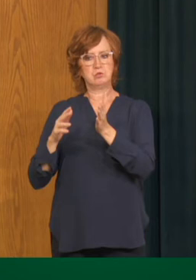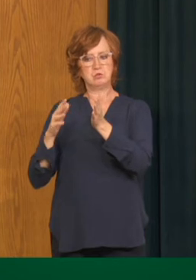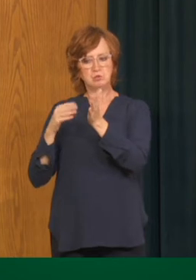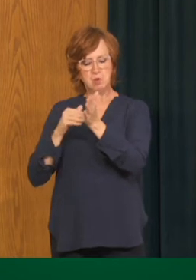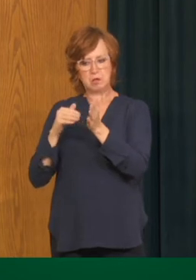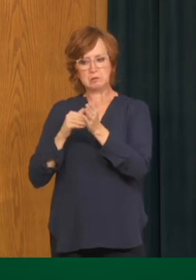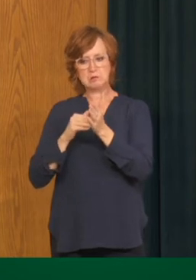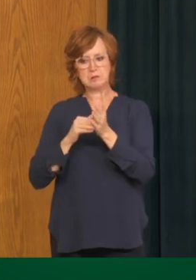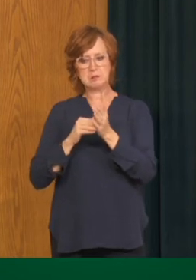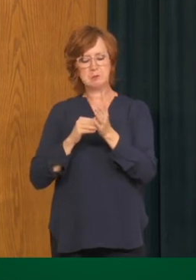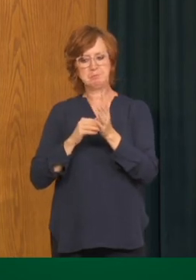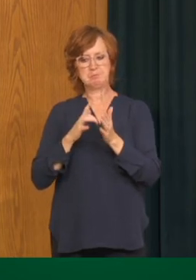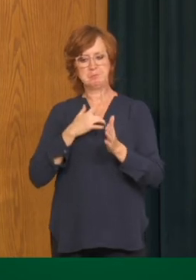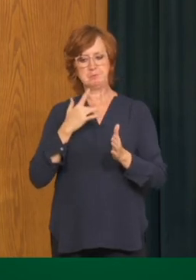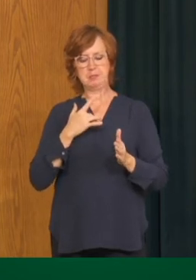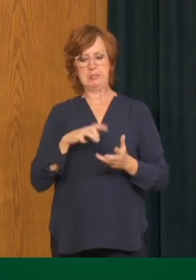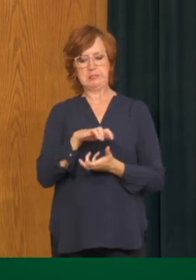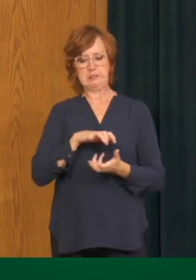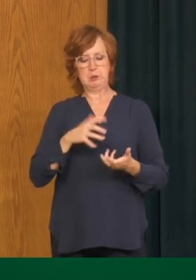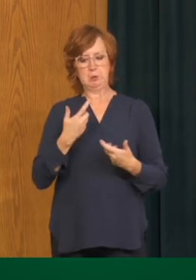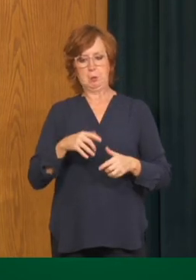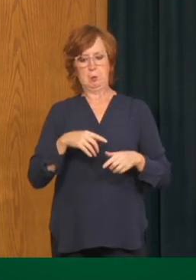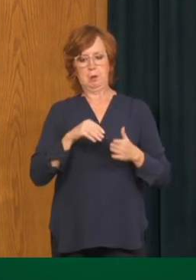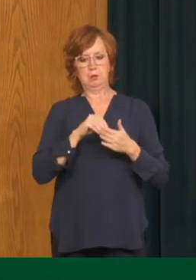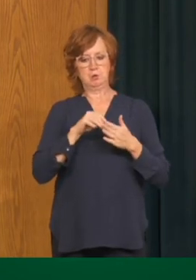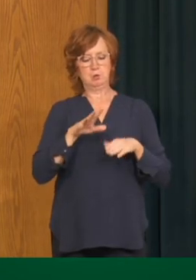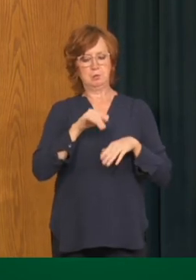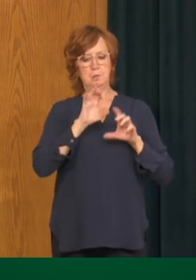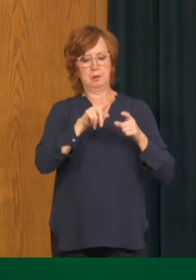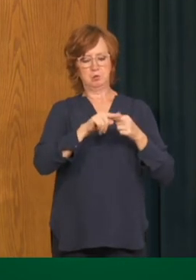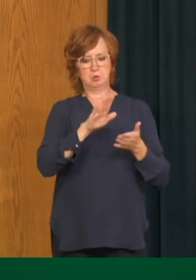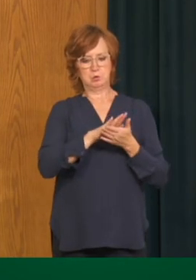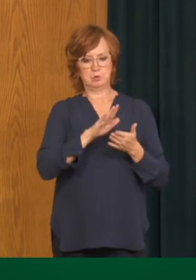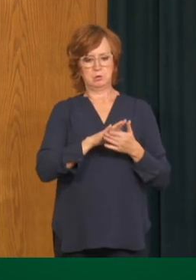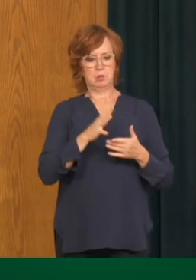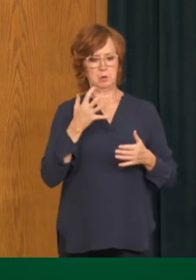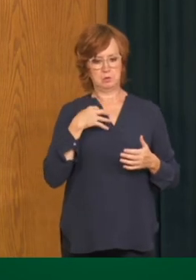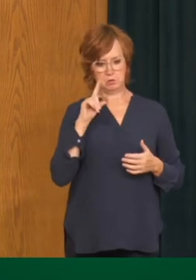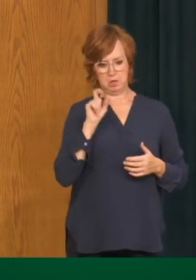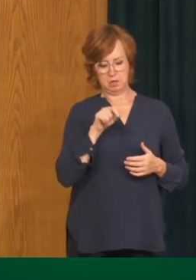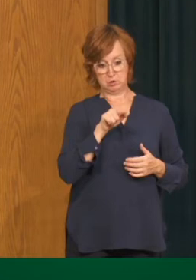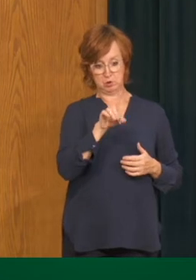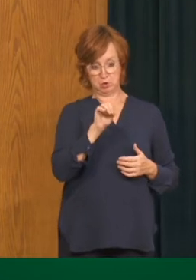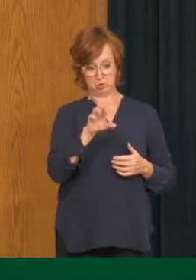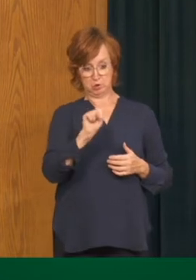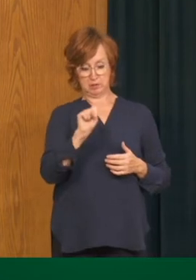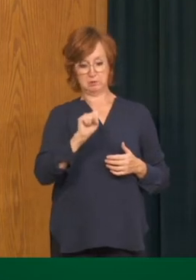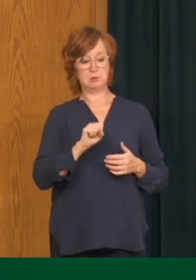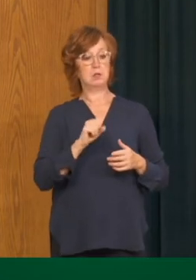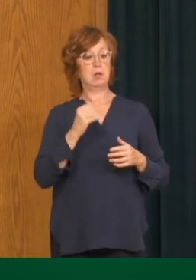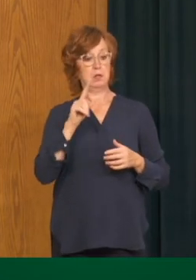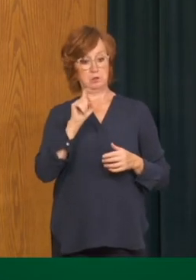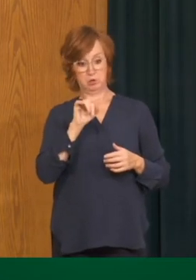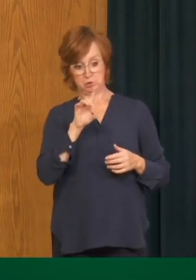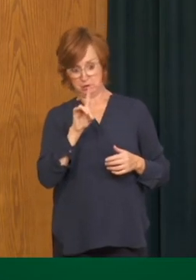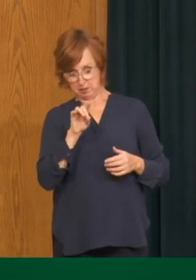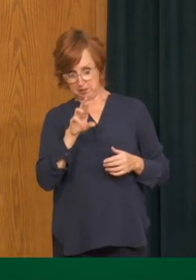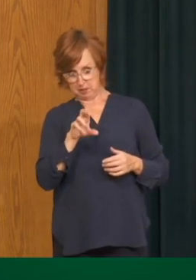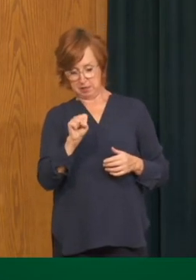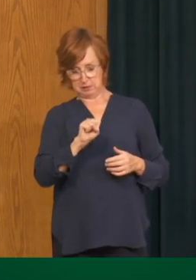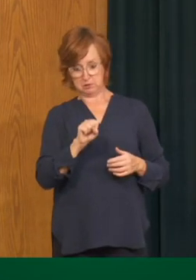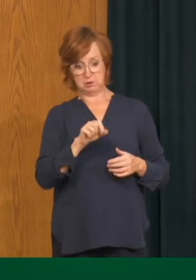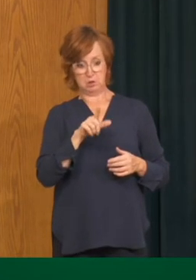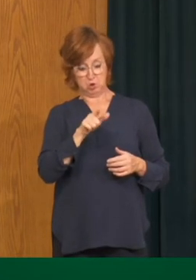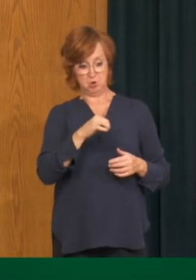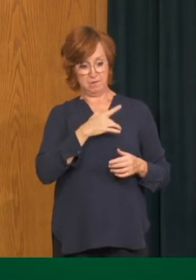Dr. Shahab. When you provide health recommendations to the province, do you find that they're typically accepted, or do political